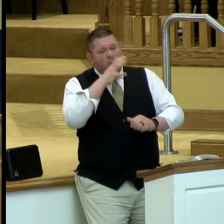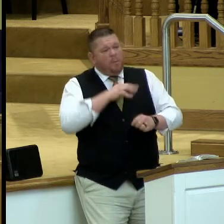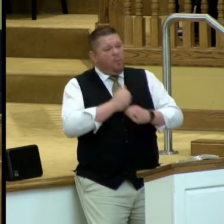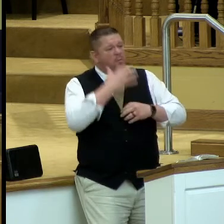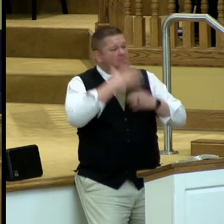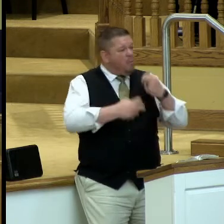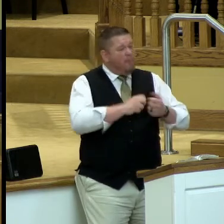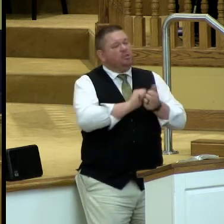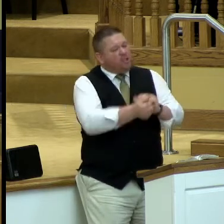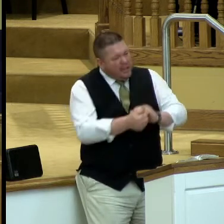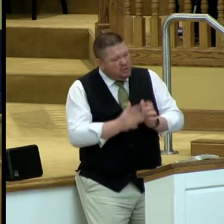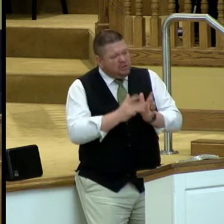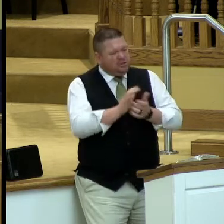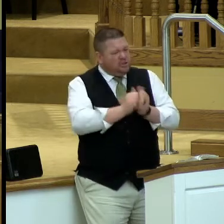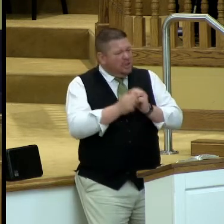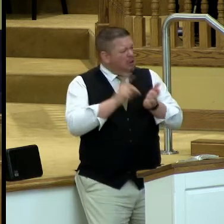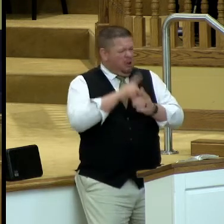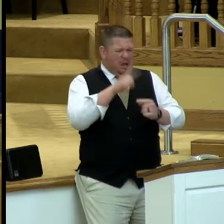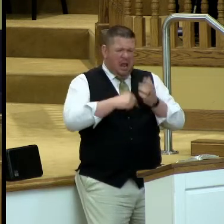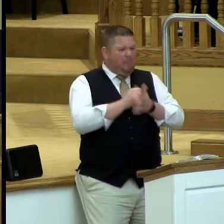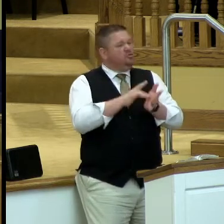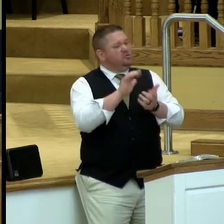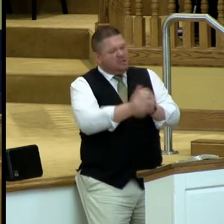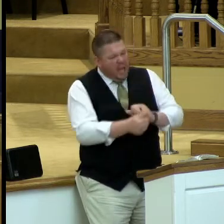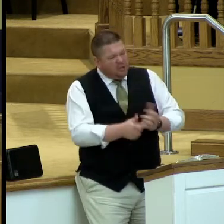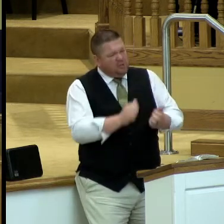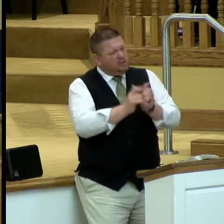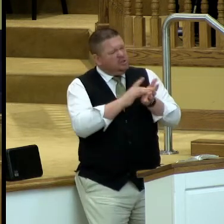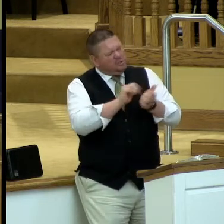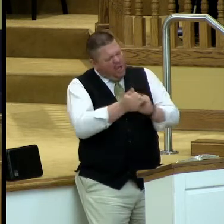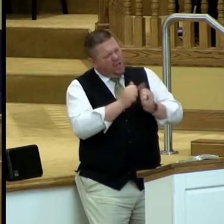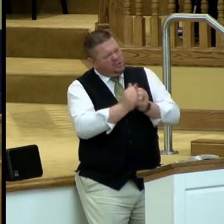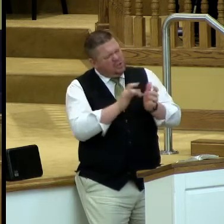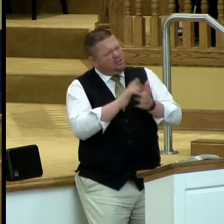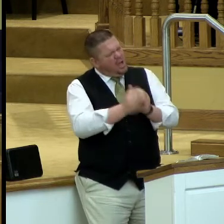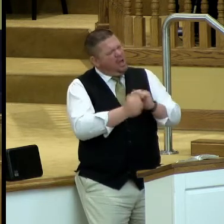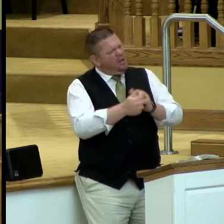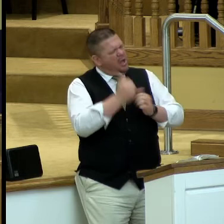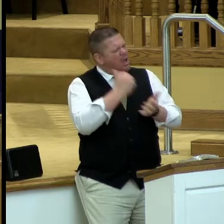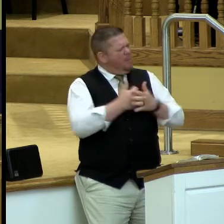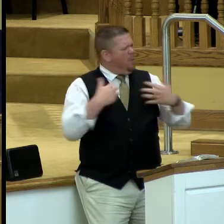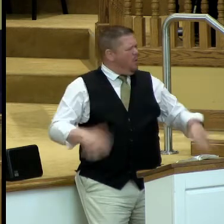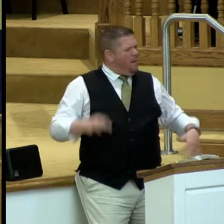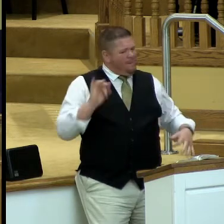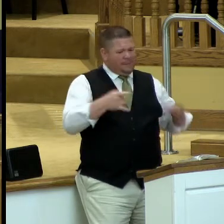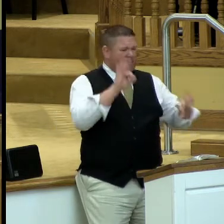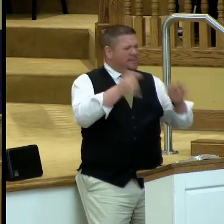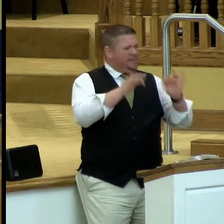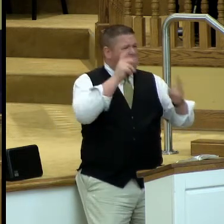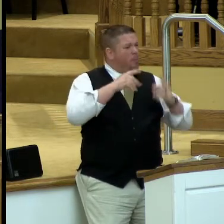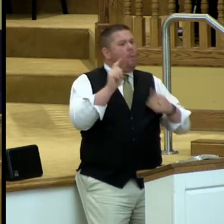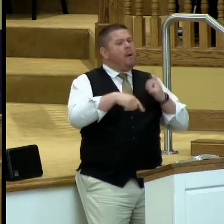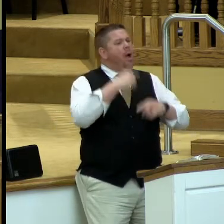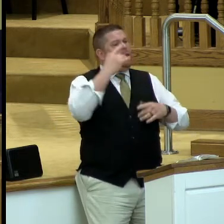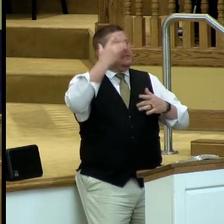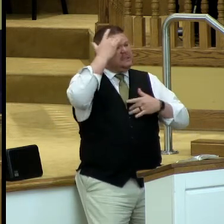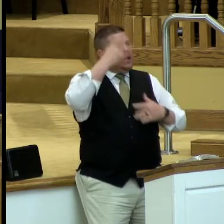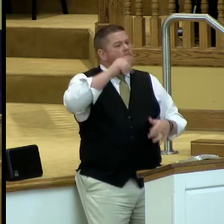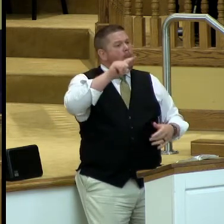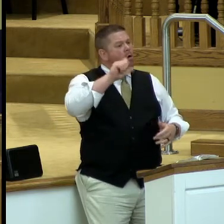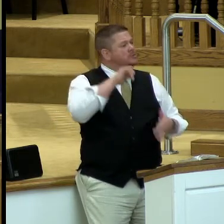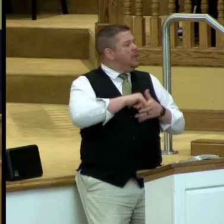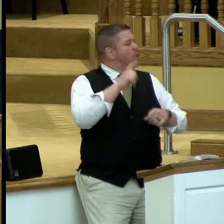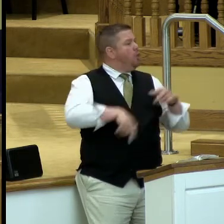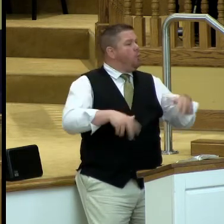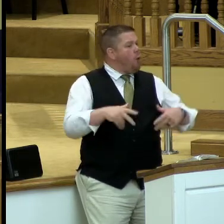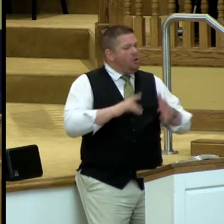with the issue of blood that no doctor could fix. Ooh, but Jesus stepped in and it got fixed, right? What about the sick of palsy